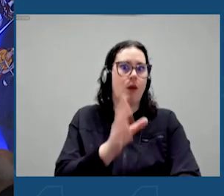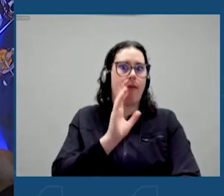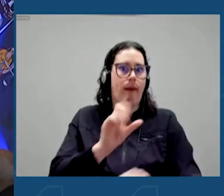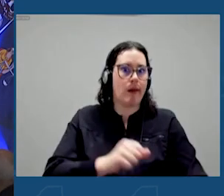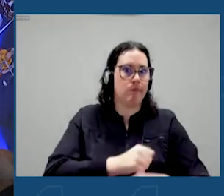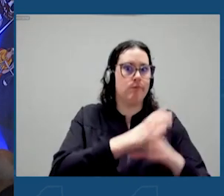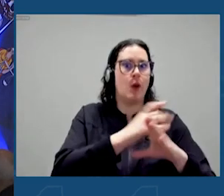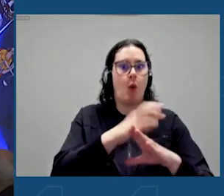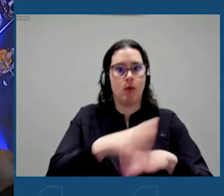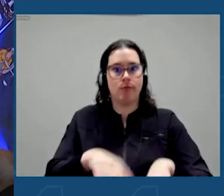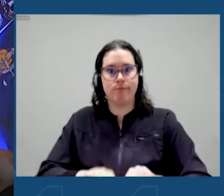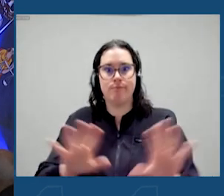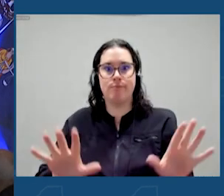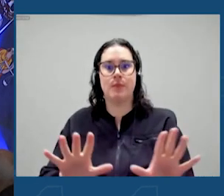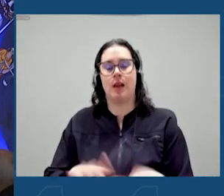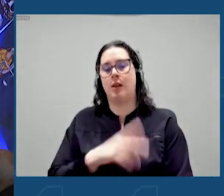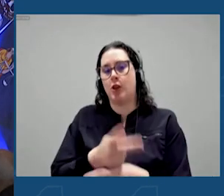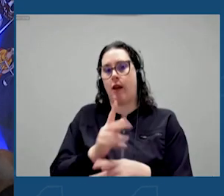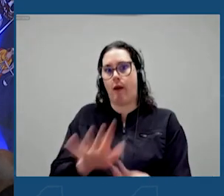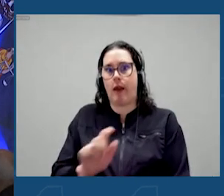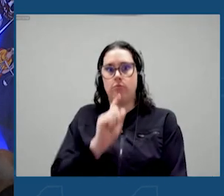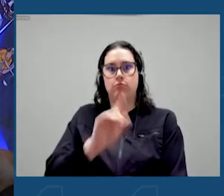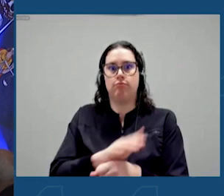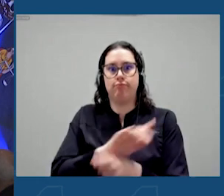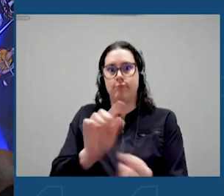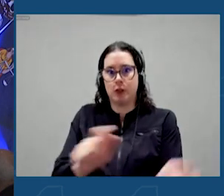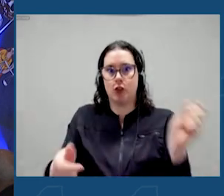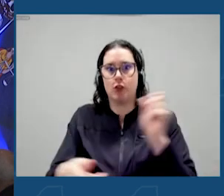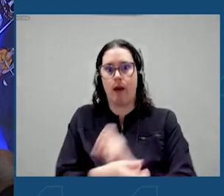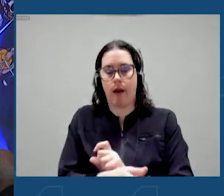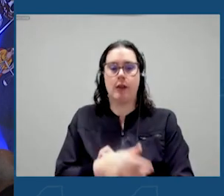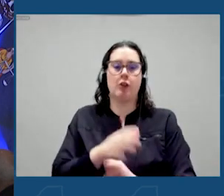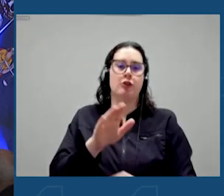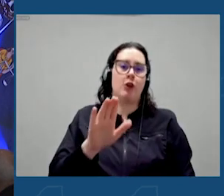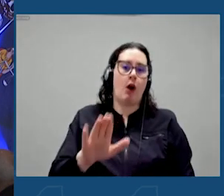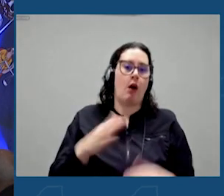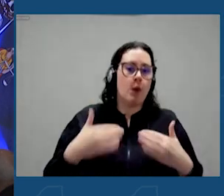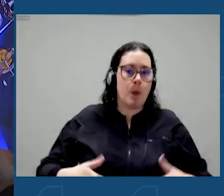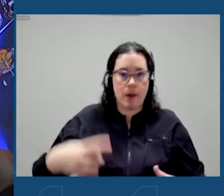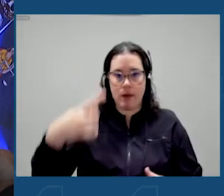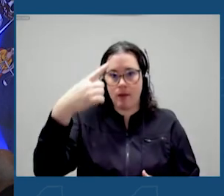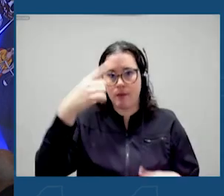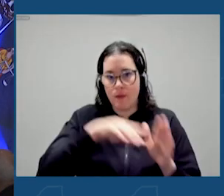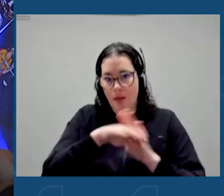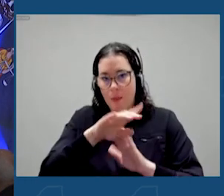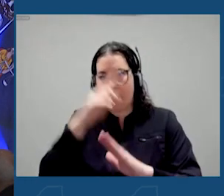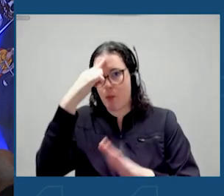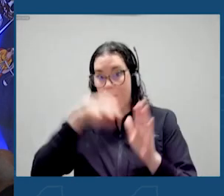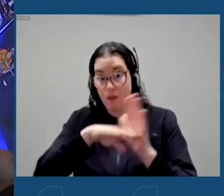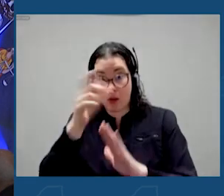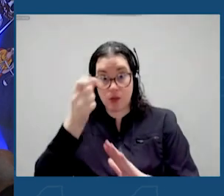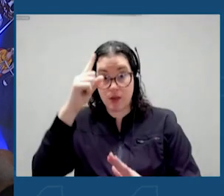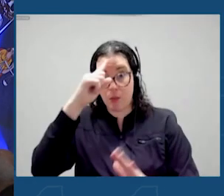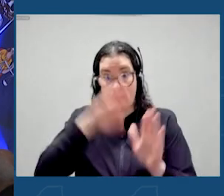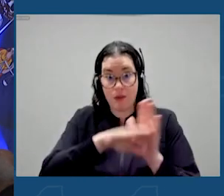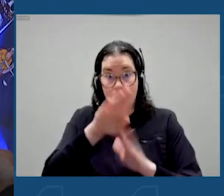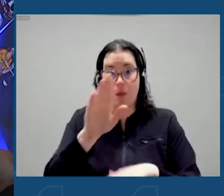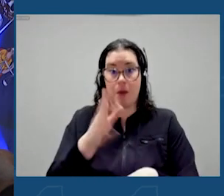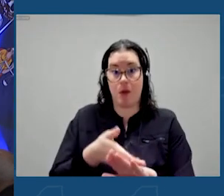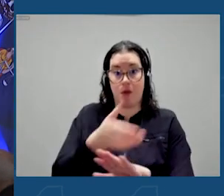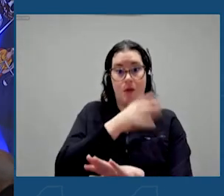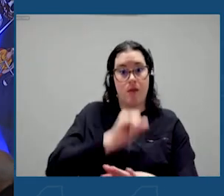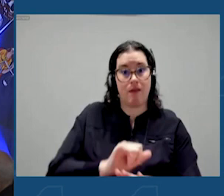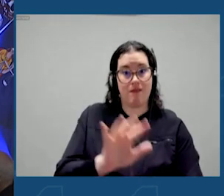has a transformative impact on human development, on brain development. So much brain development happens before the age of 5. Childcare